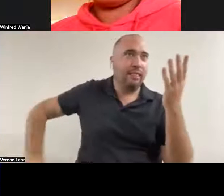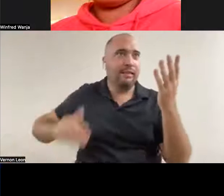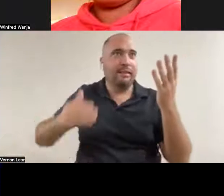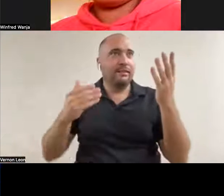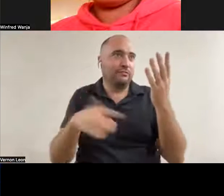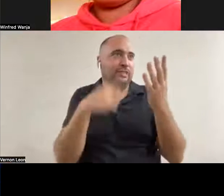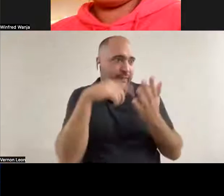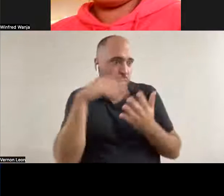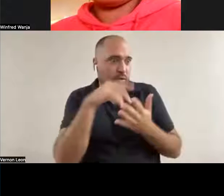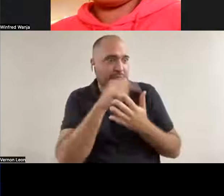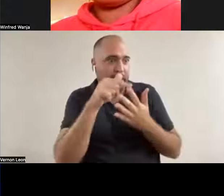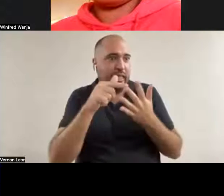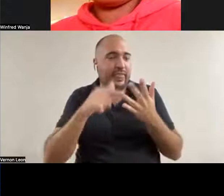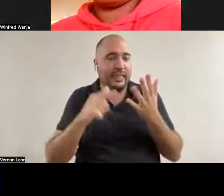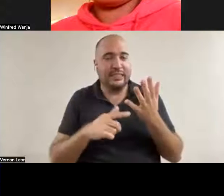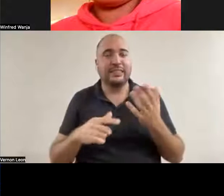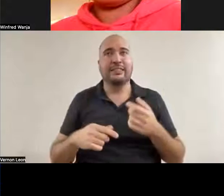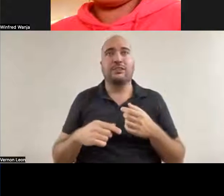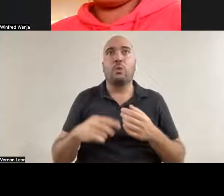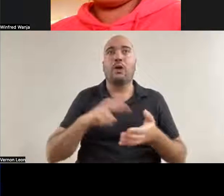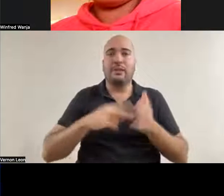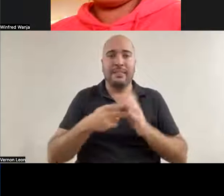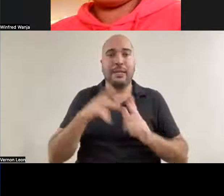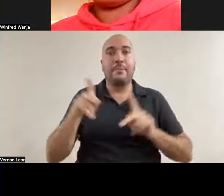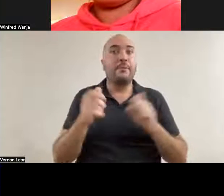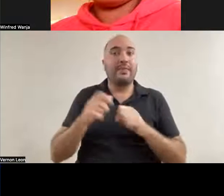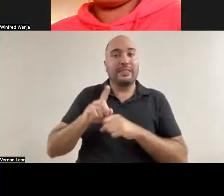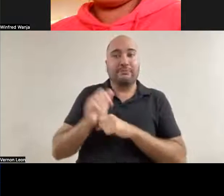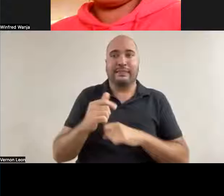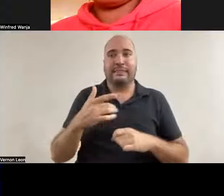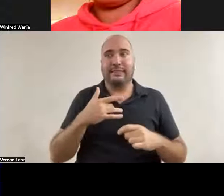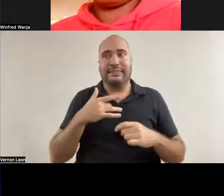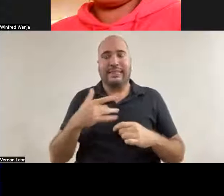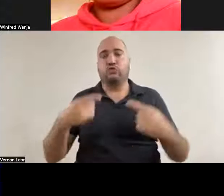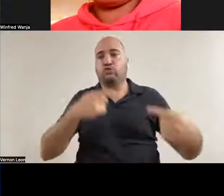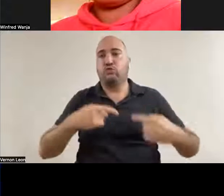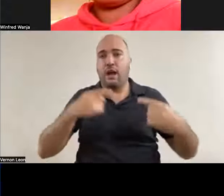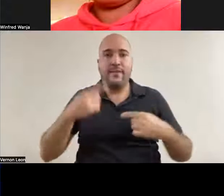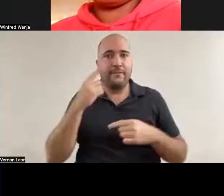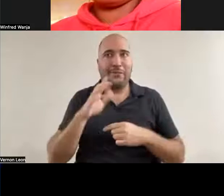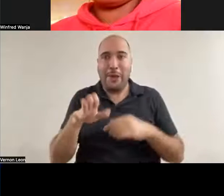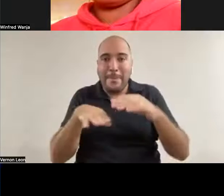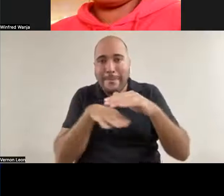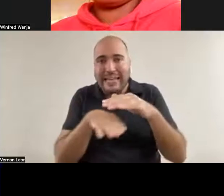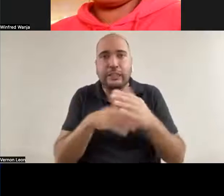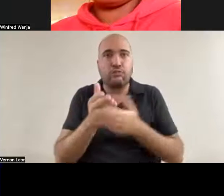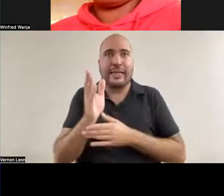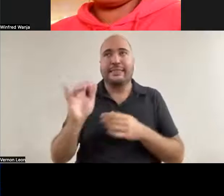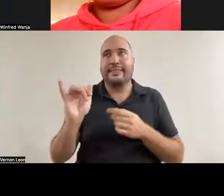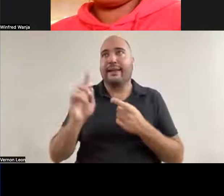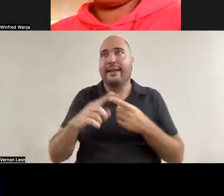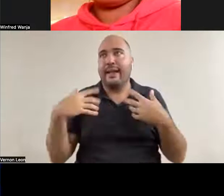However, this means that people with disabilities usually struggle for their basic rights like